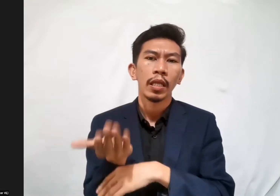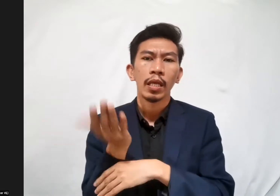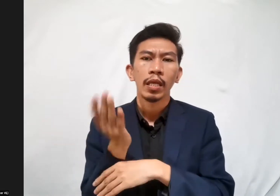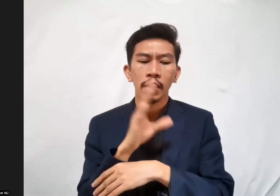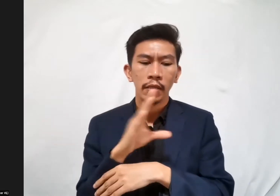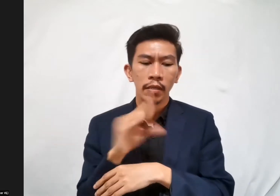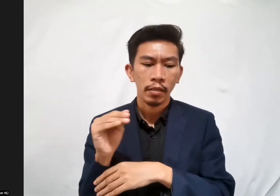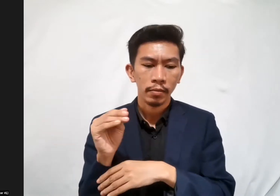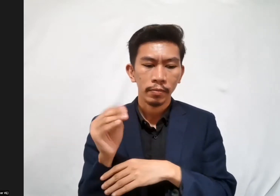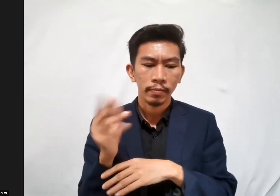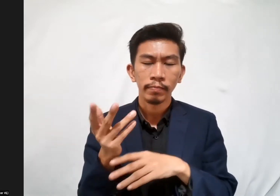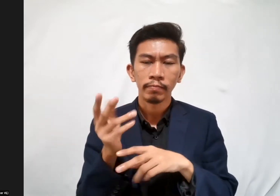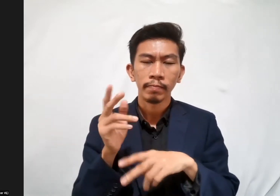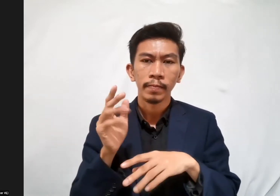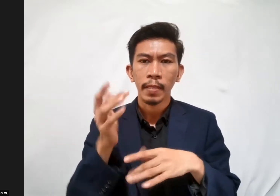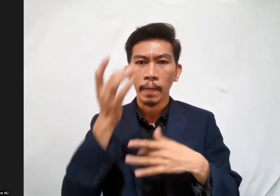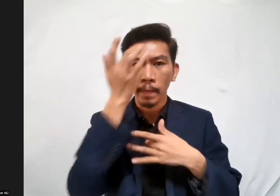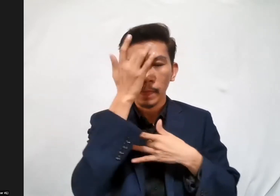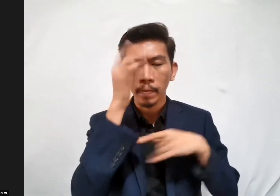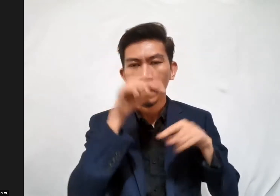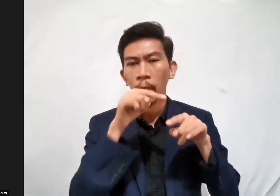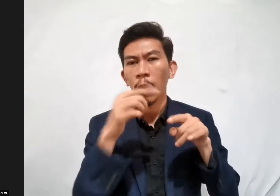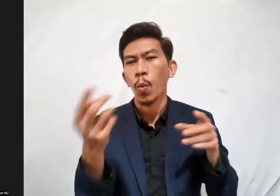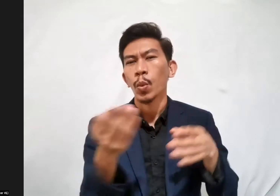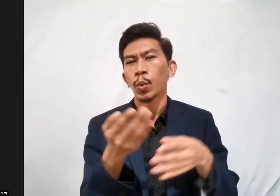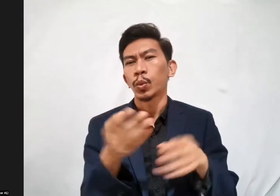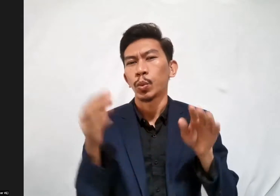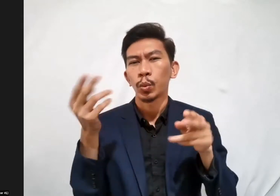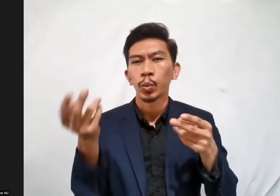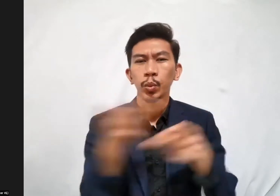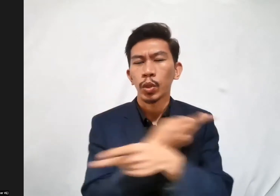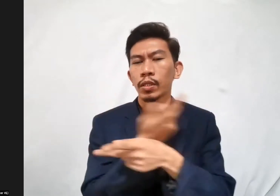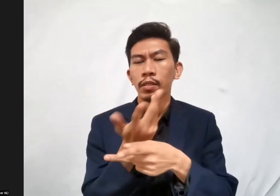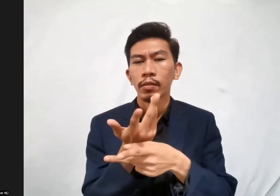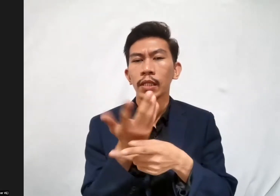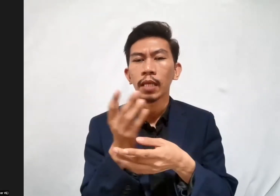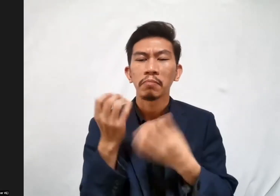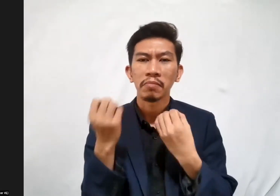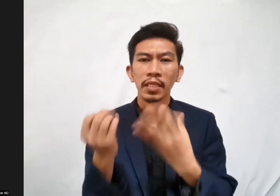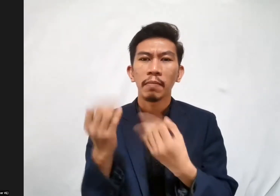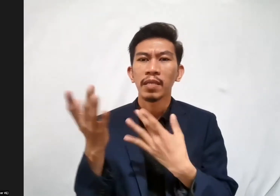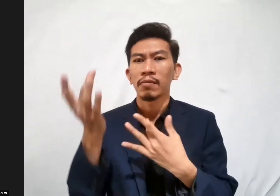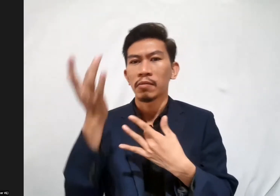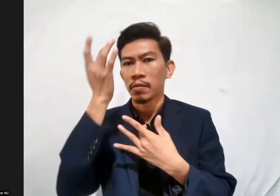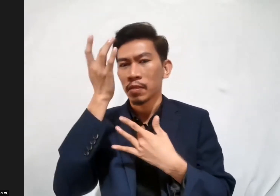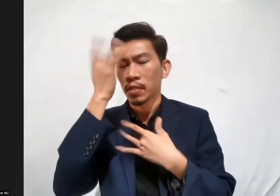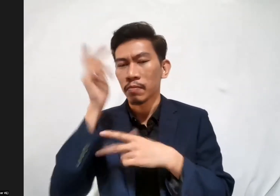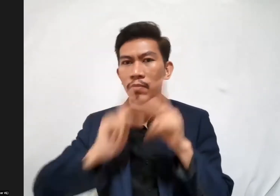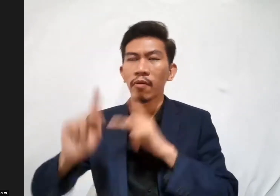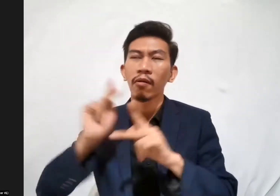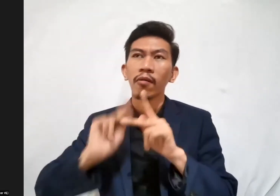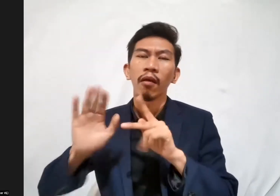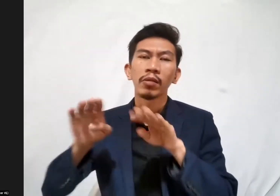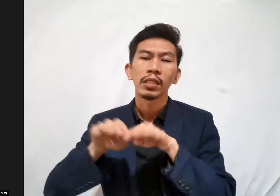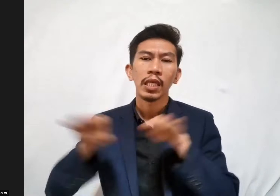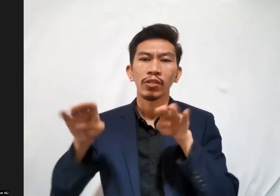patient worsened? So the answer to has many patients stage of disease worsened? The